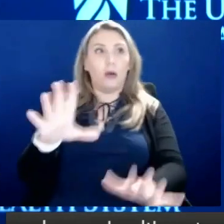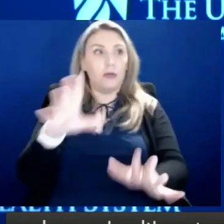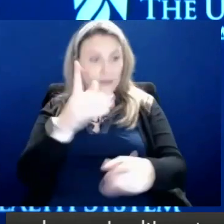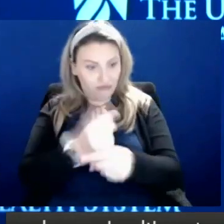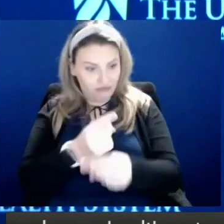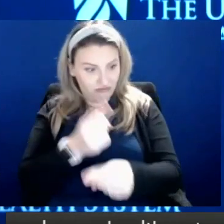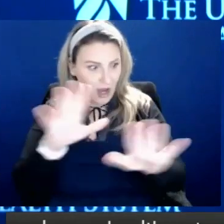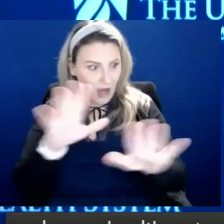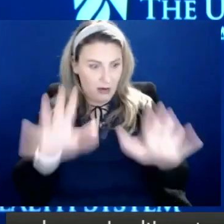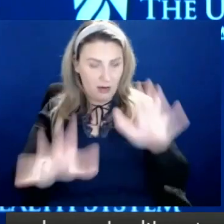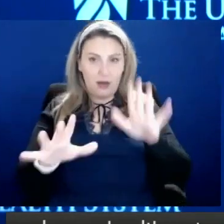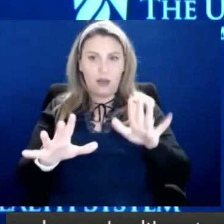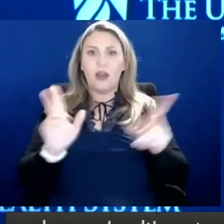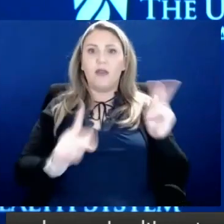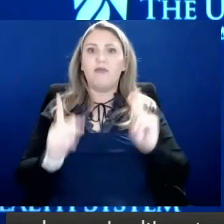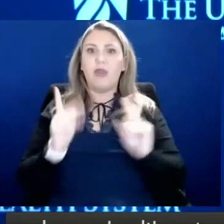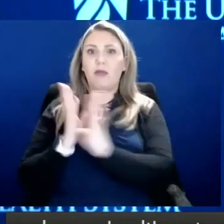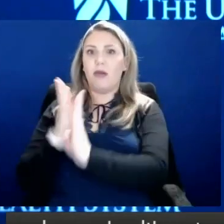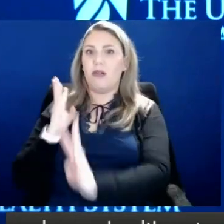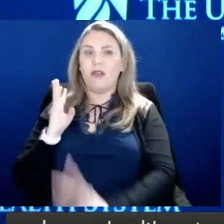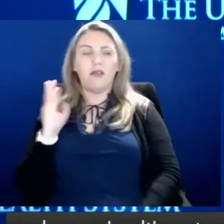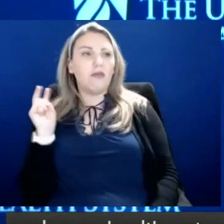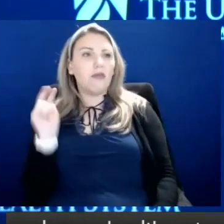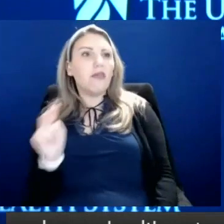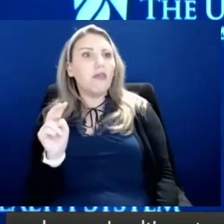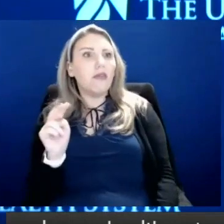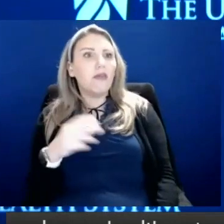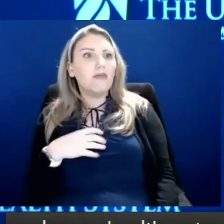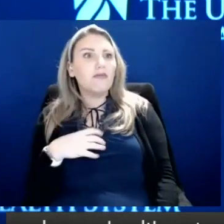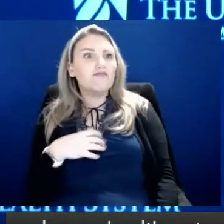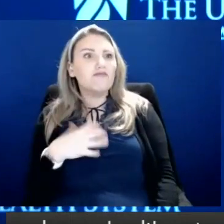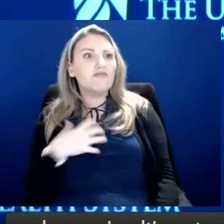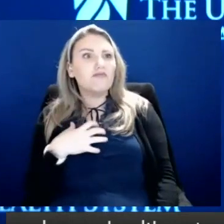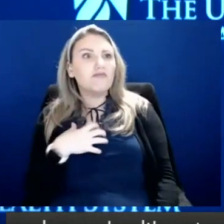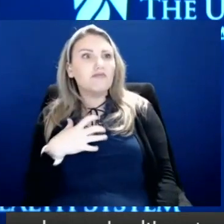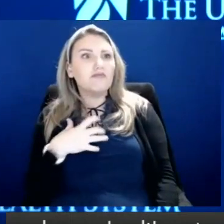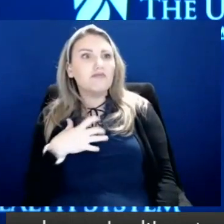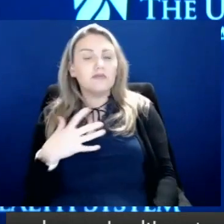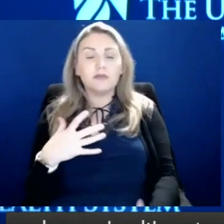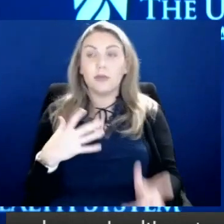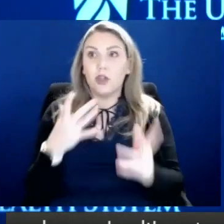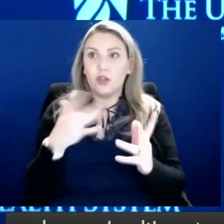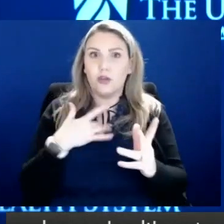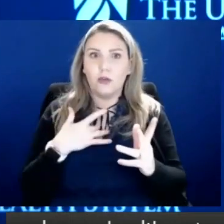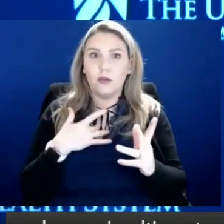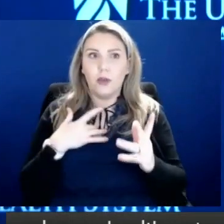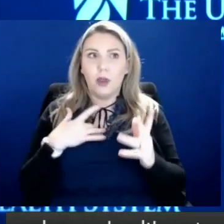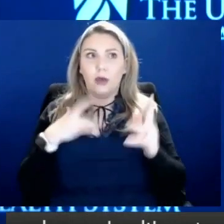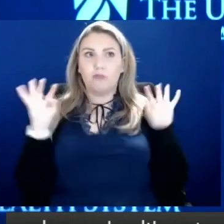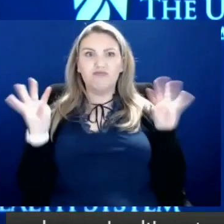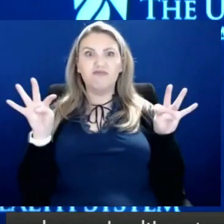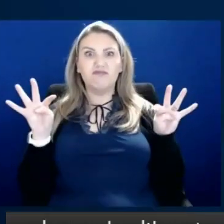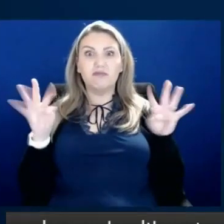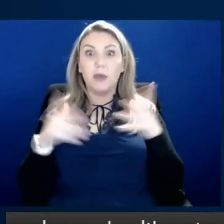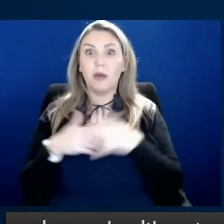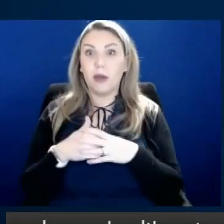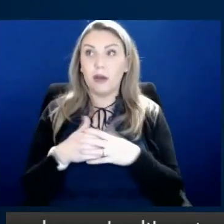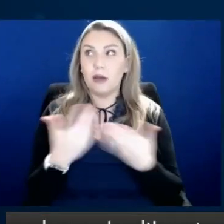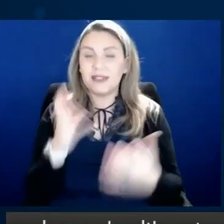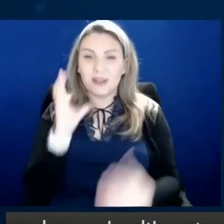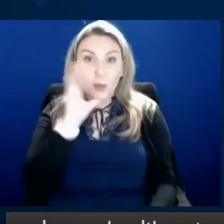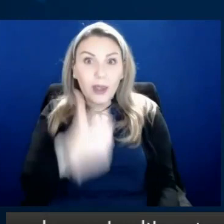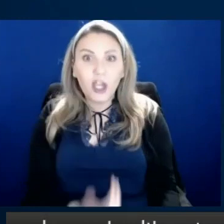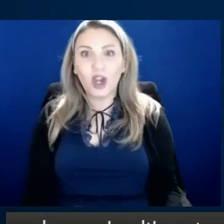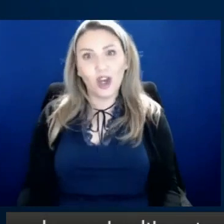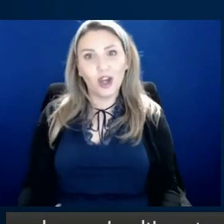getting huffy, and you can sense the crowd's turning on you. It's crowd is weird. turning. It's It's